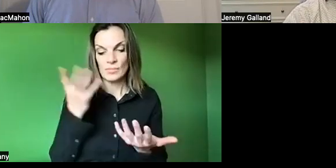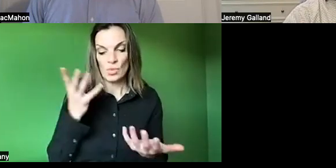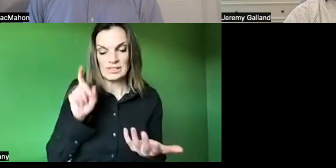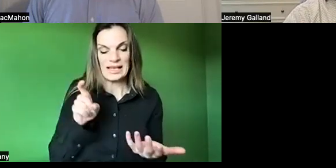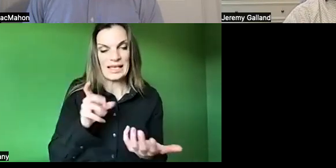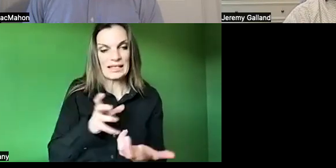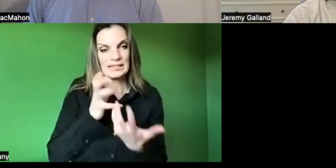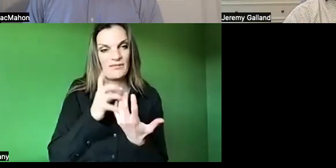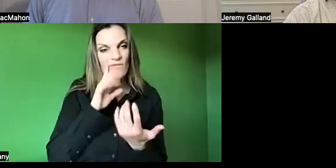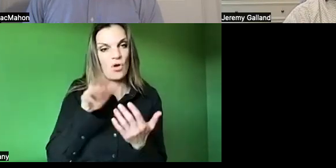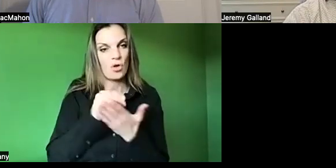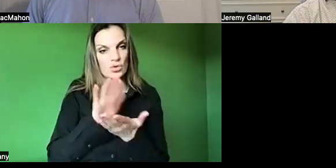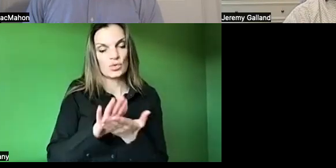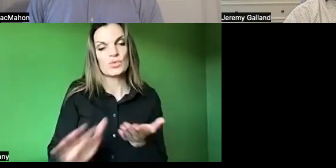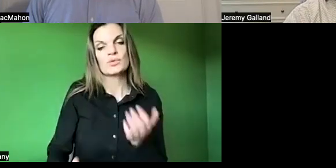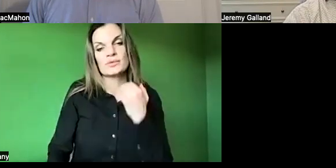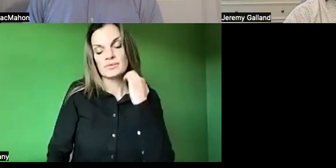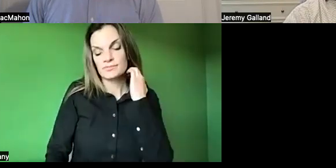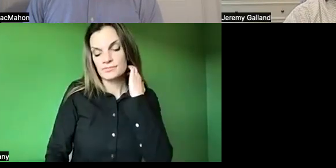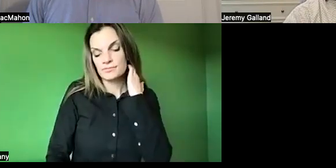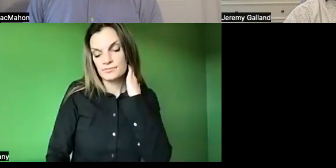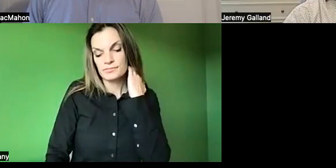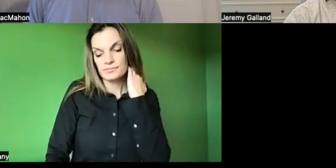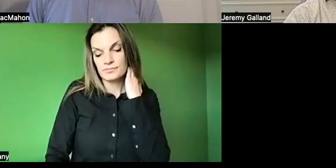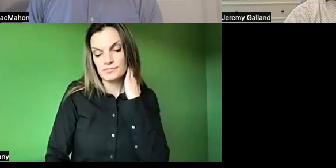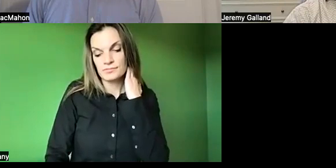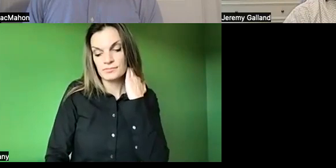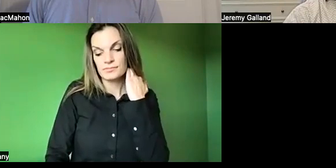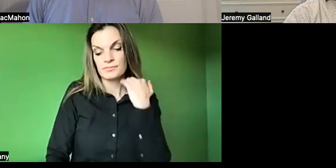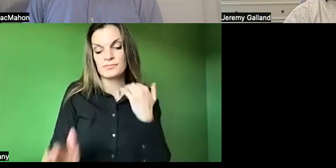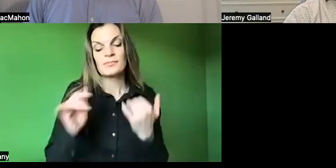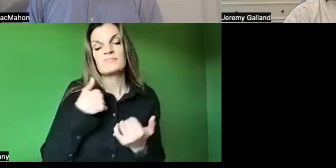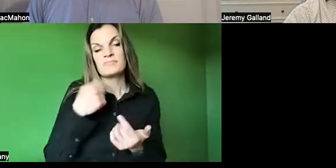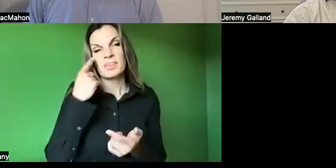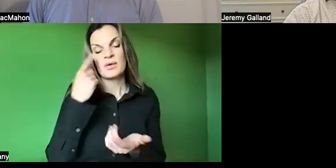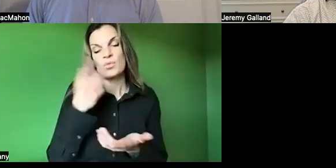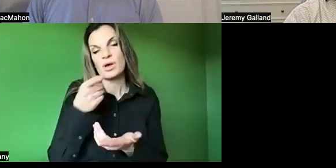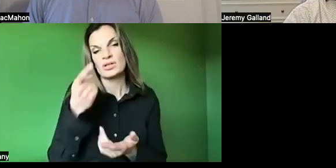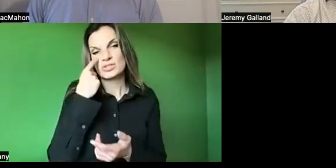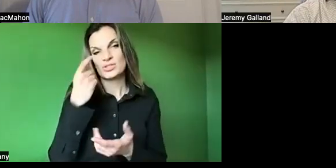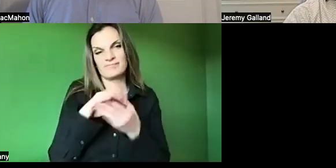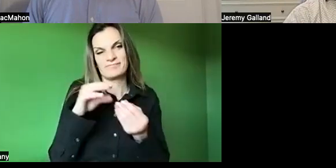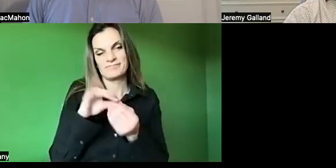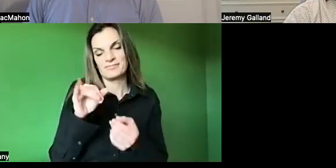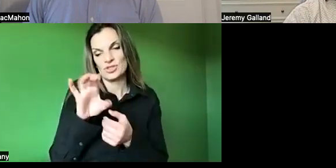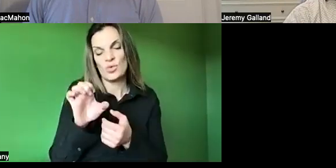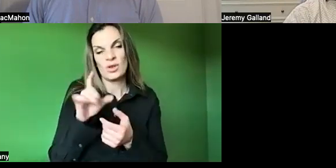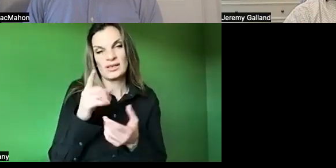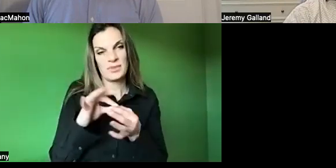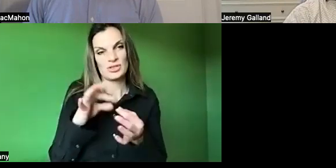each school? And I do believe that what Jodie said is paramount. It's